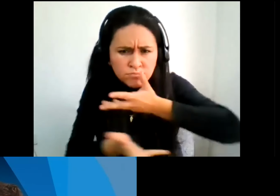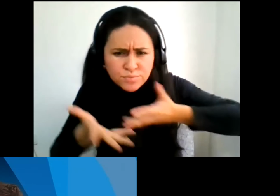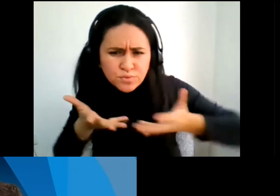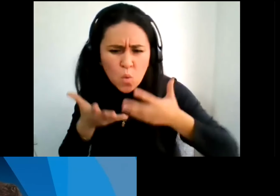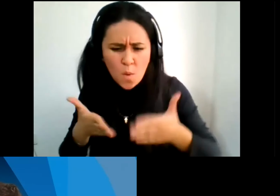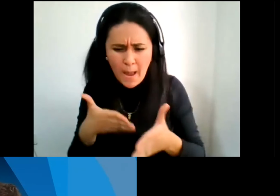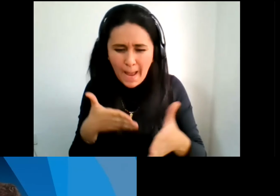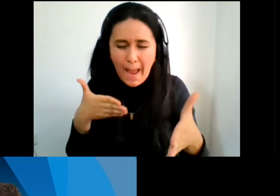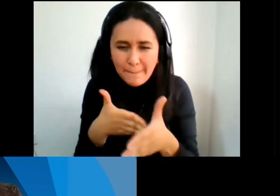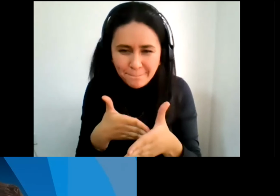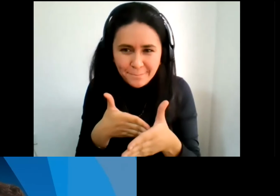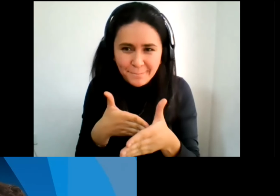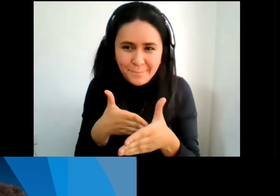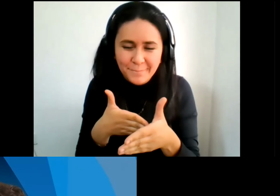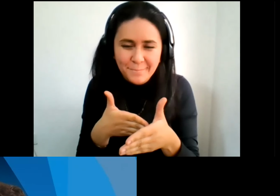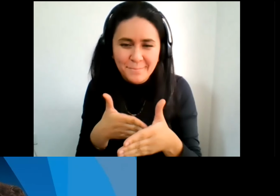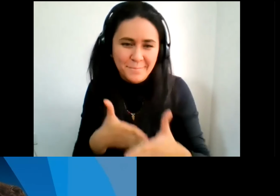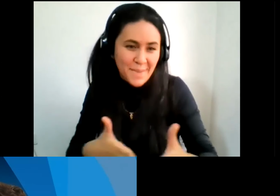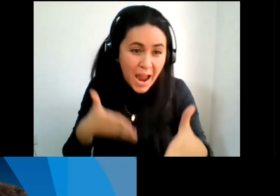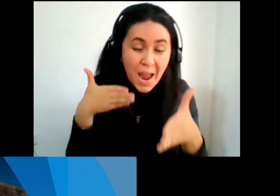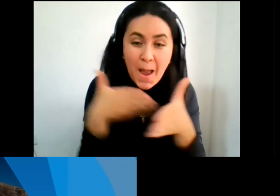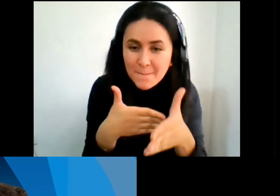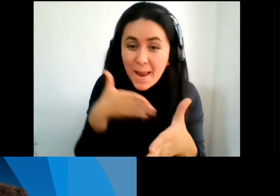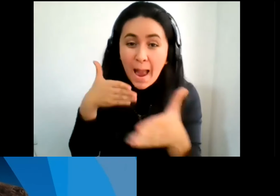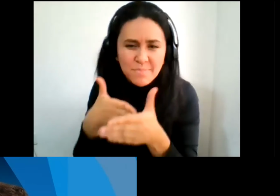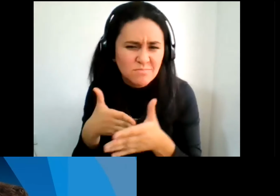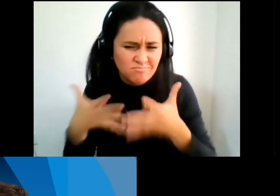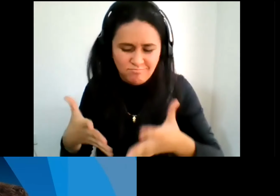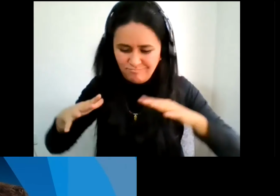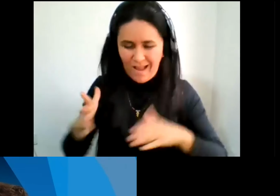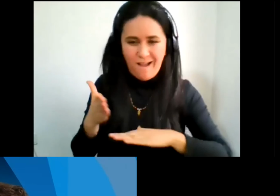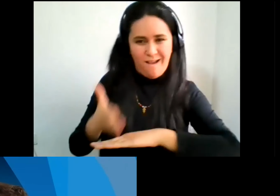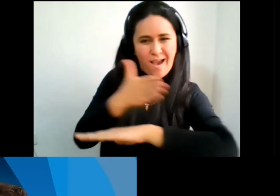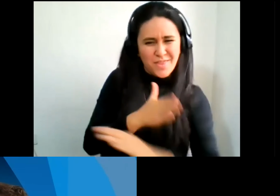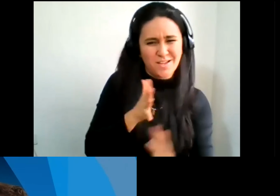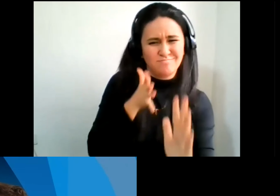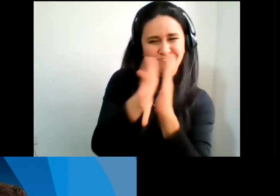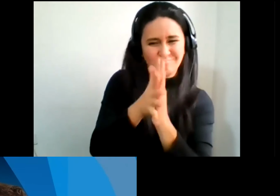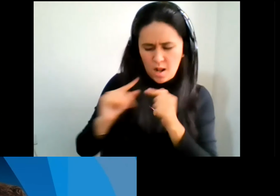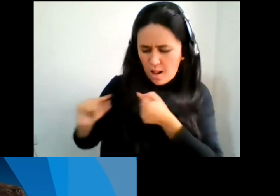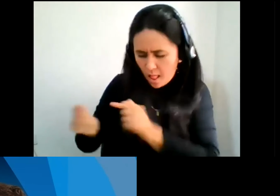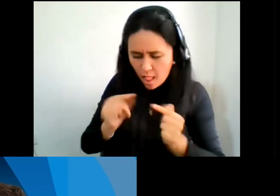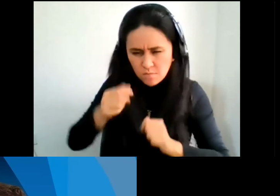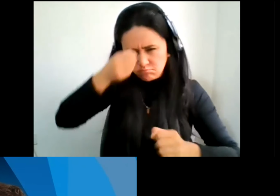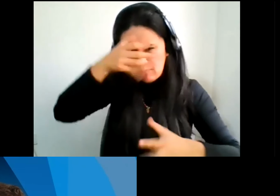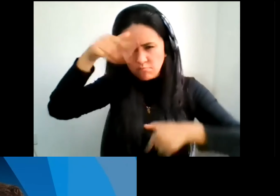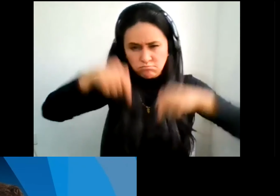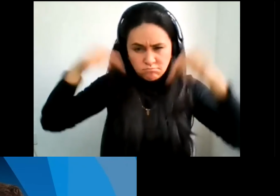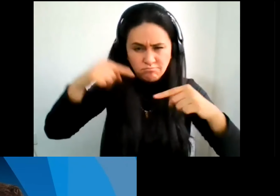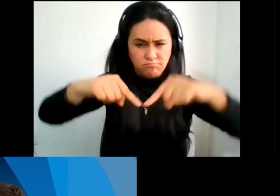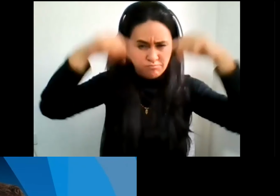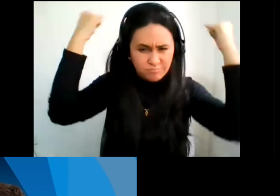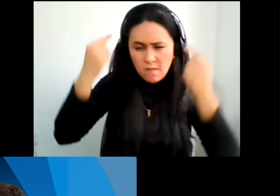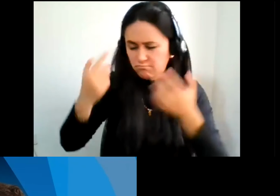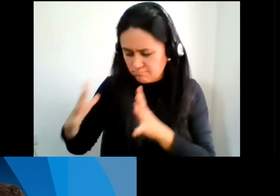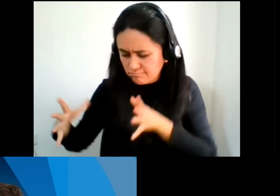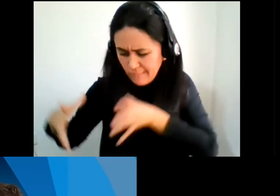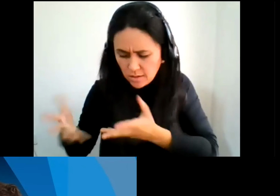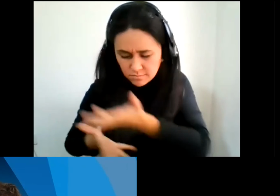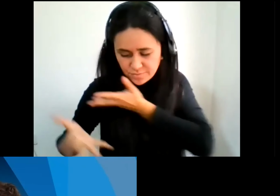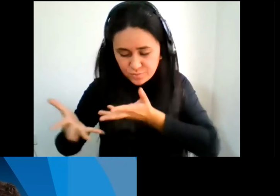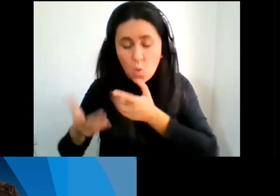of barriers related to the Tanahashi frame. But also, Federico showed